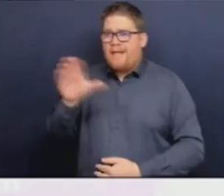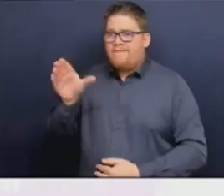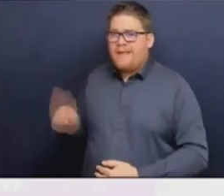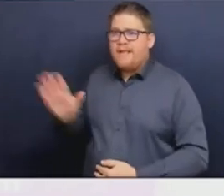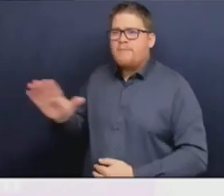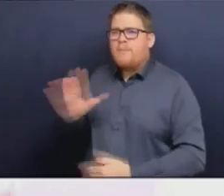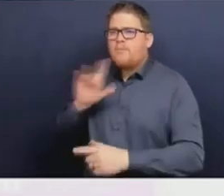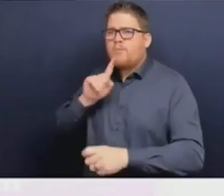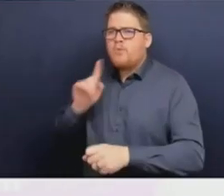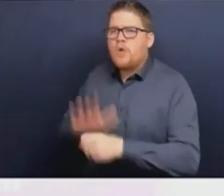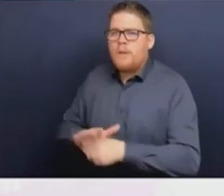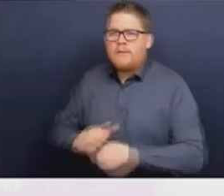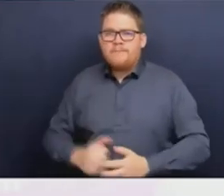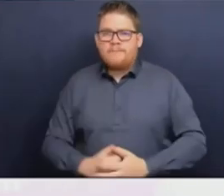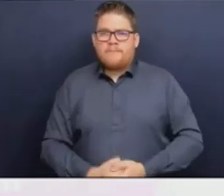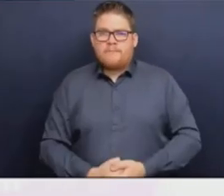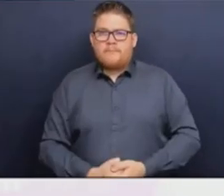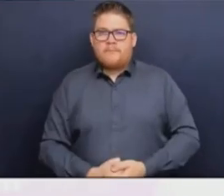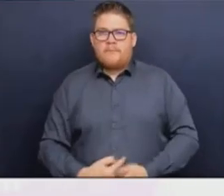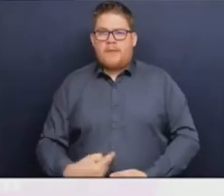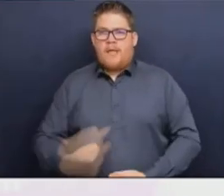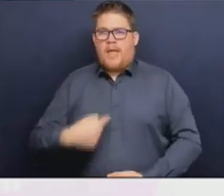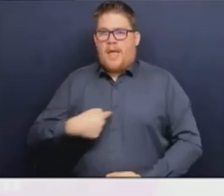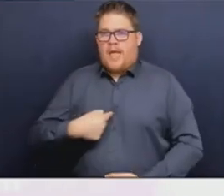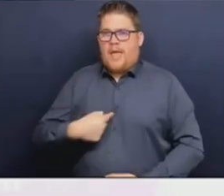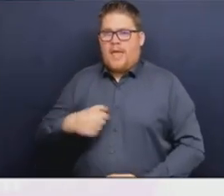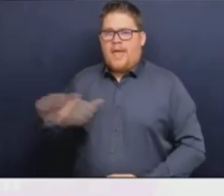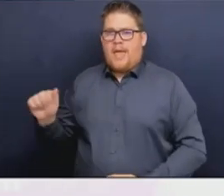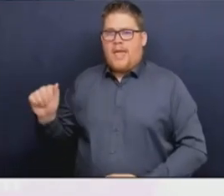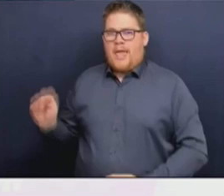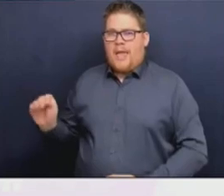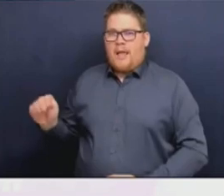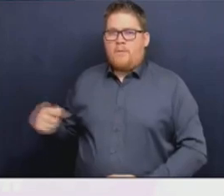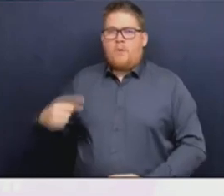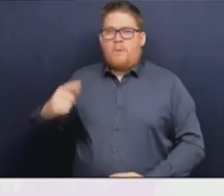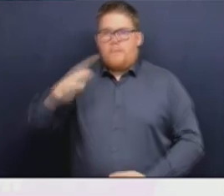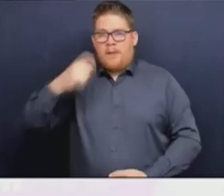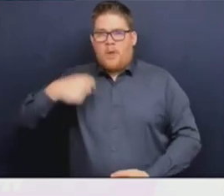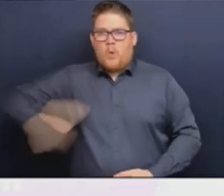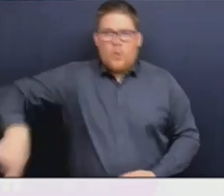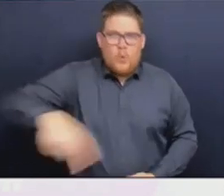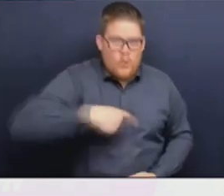because we are. In other words, each and every